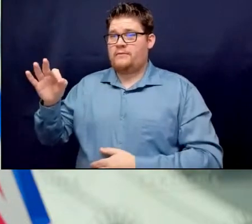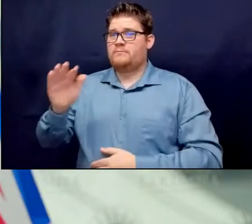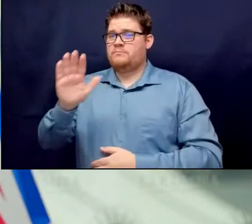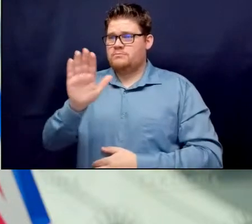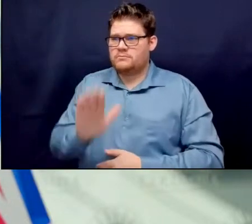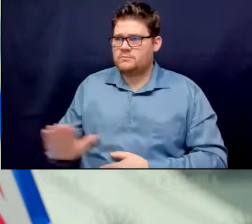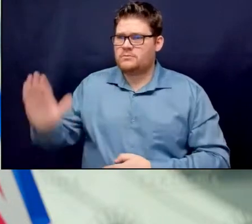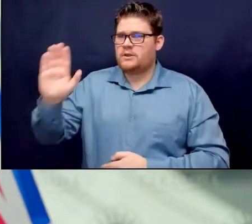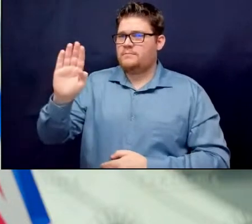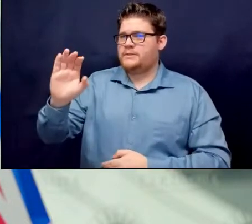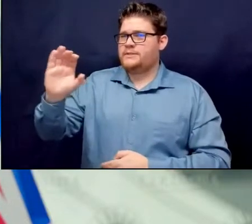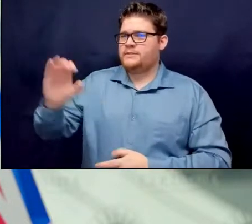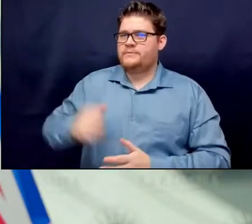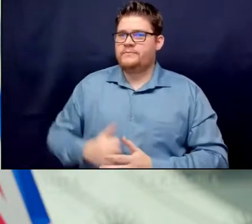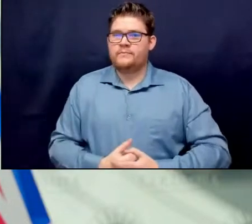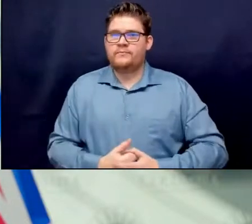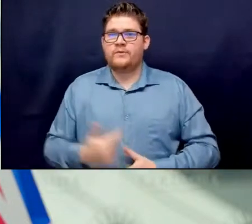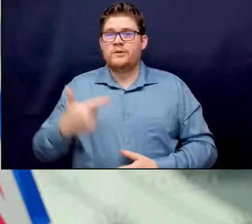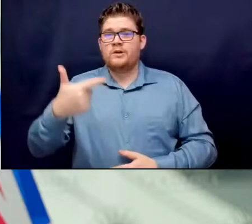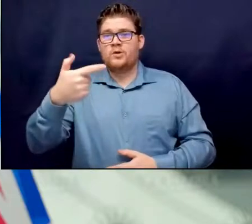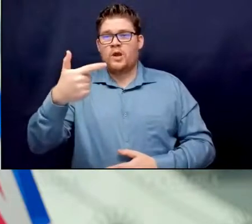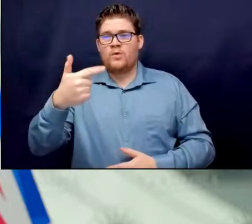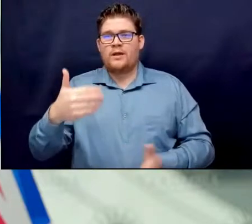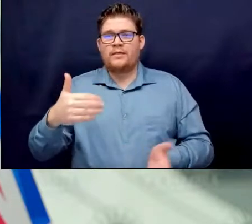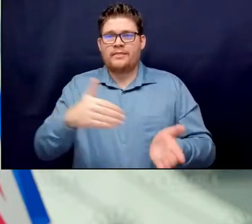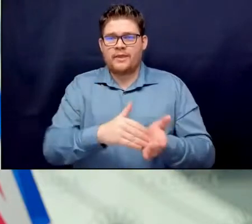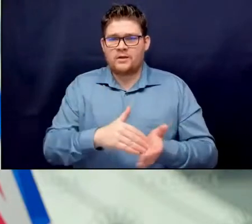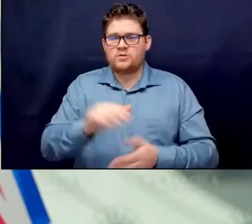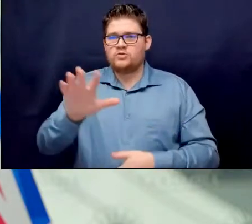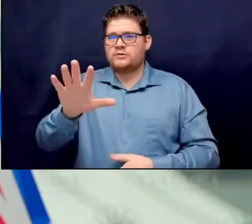9th, across all health authorities,